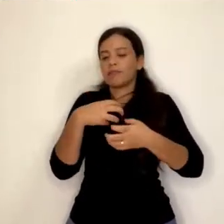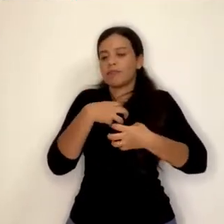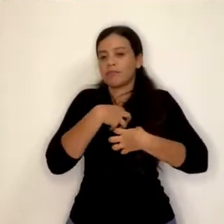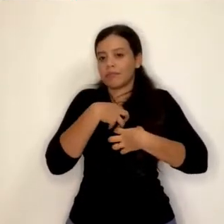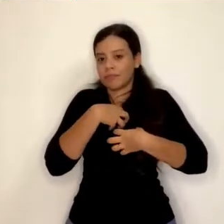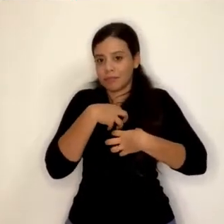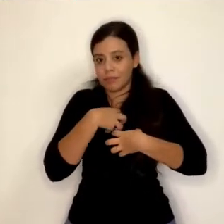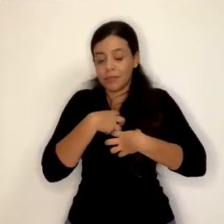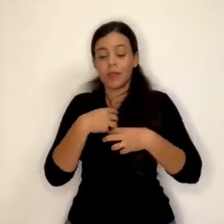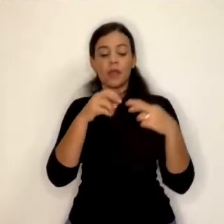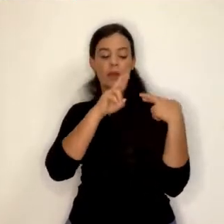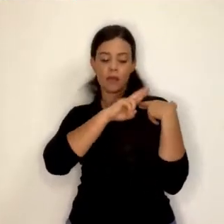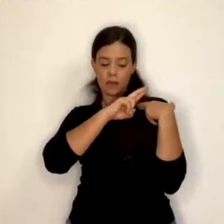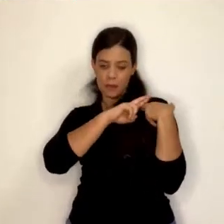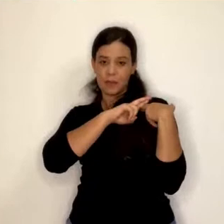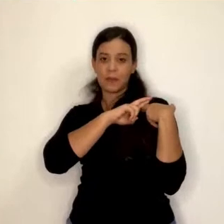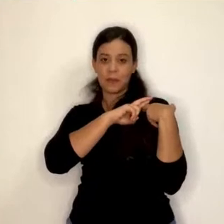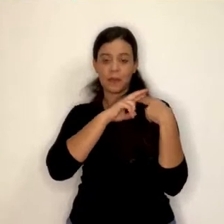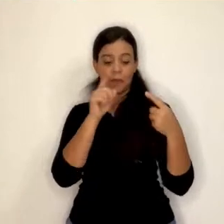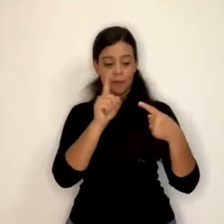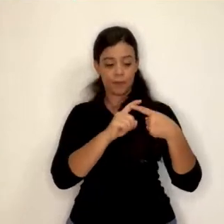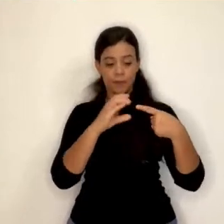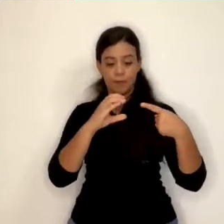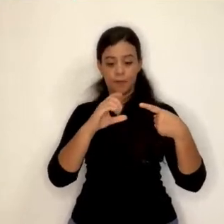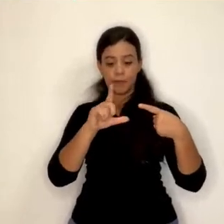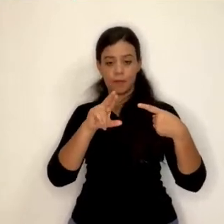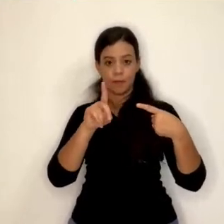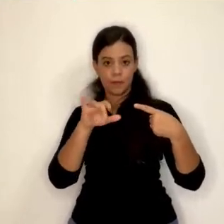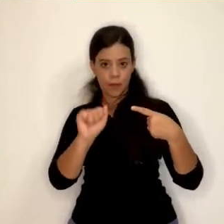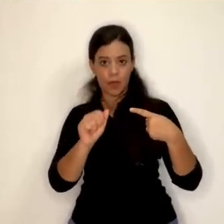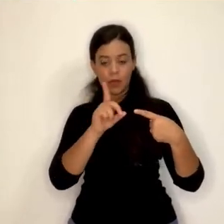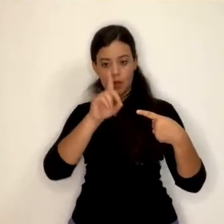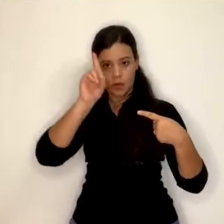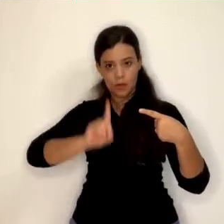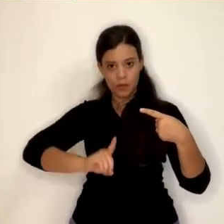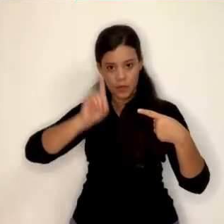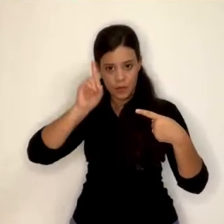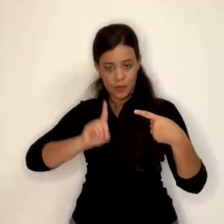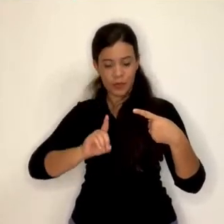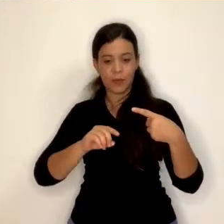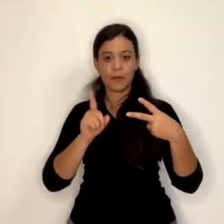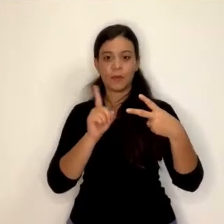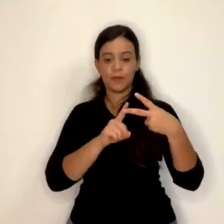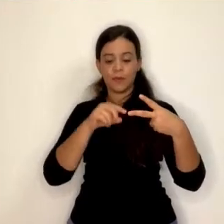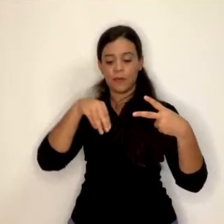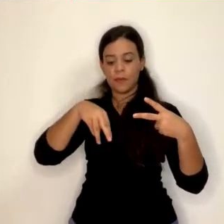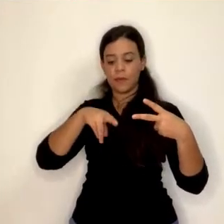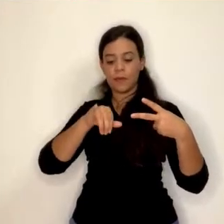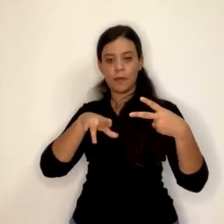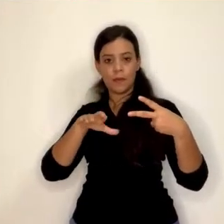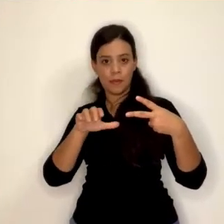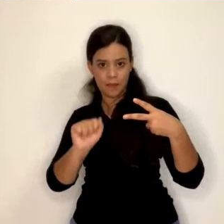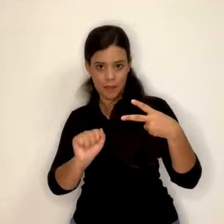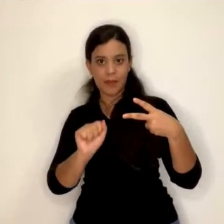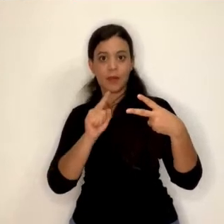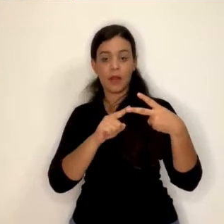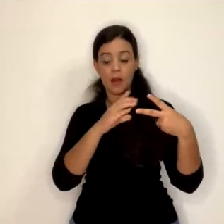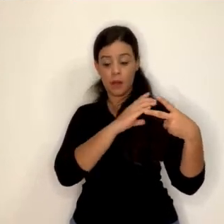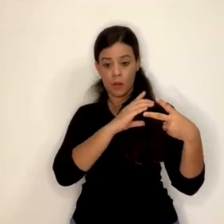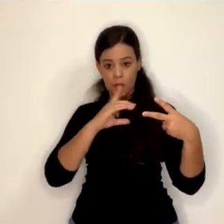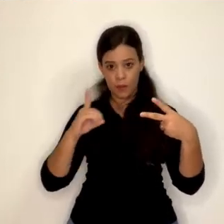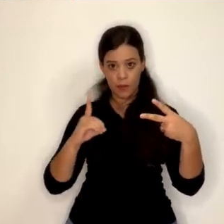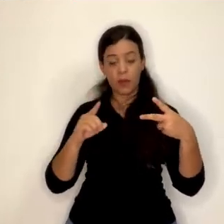panel could be delivered to you in responsible and accessible ways. Claudia Alves, Mariana